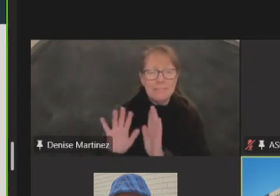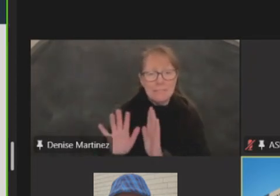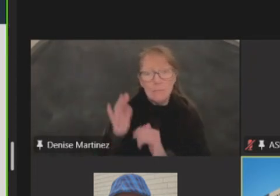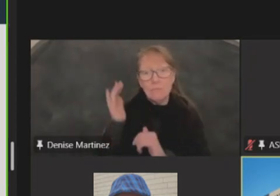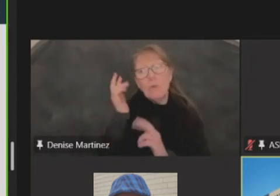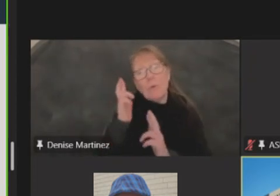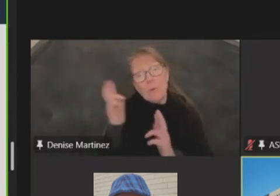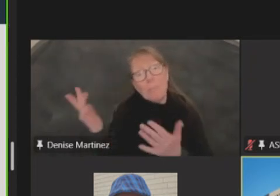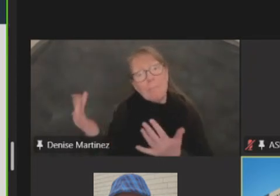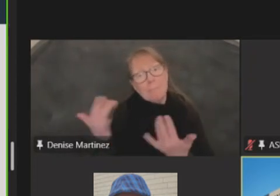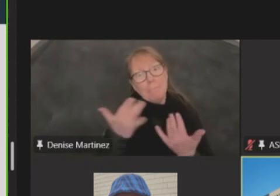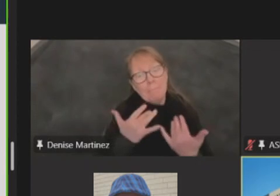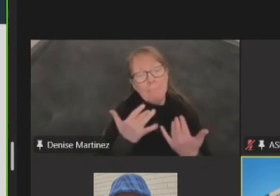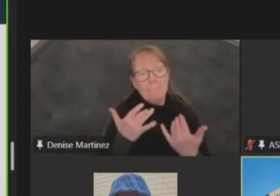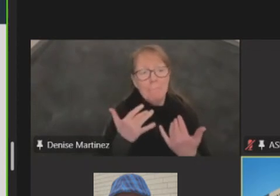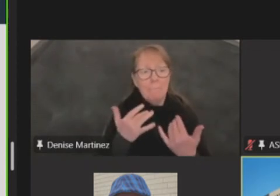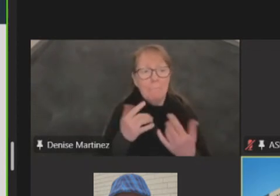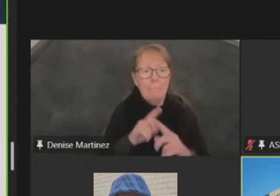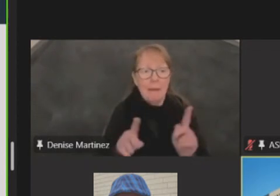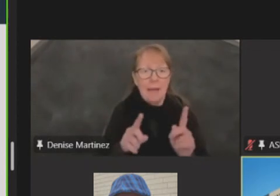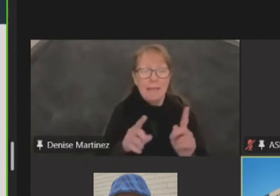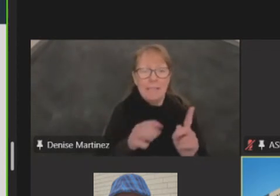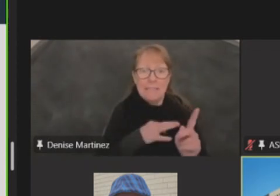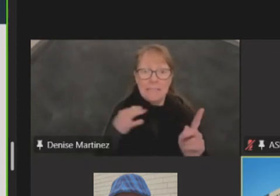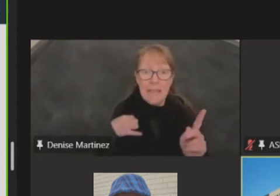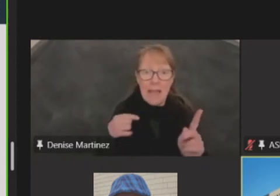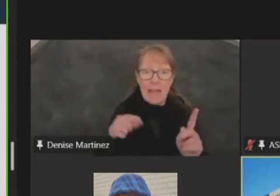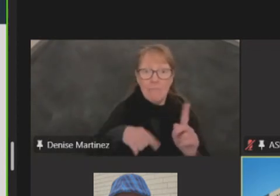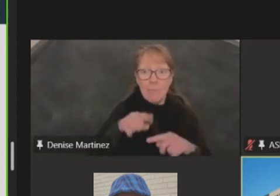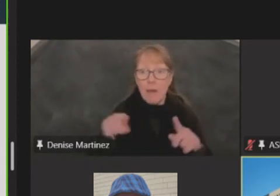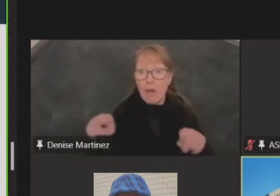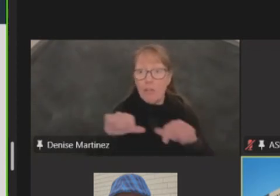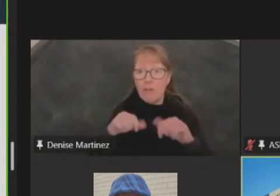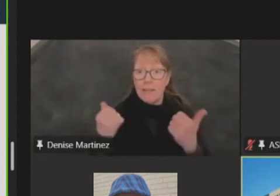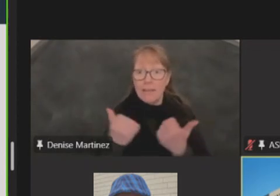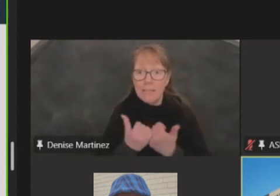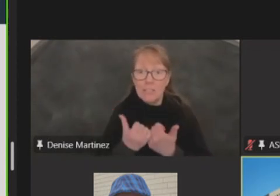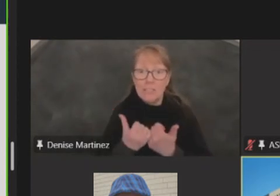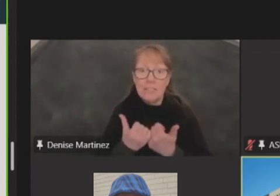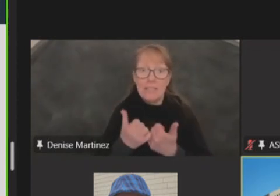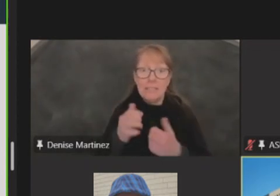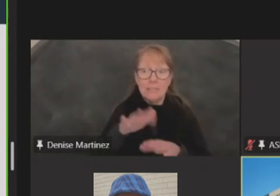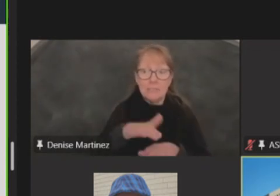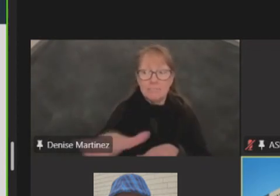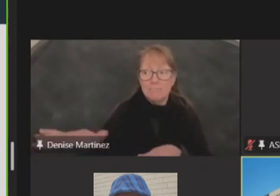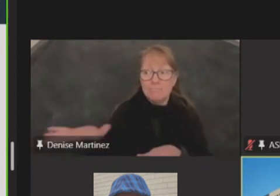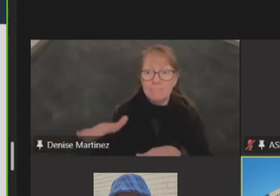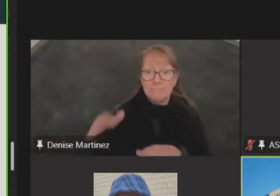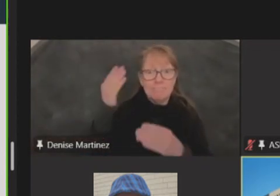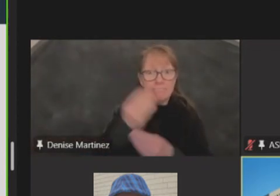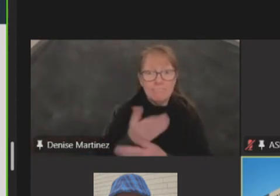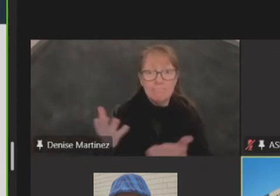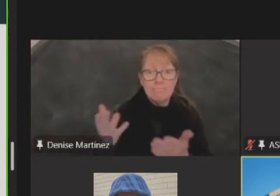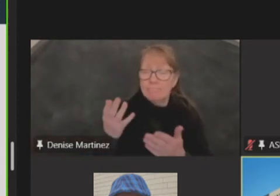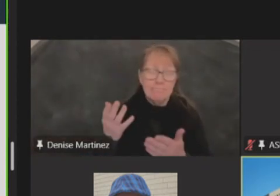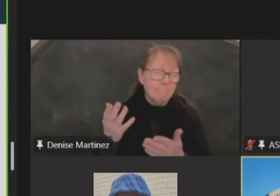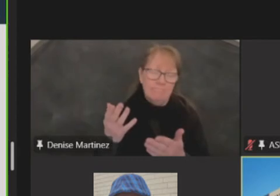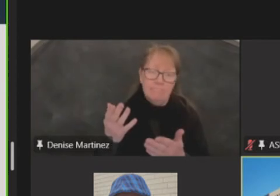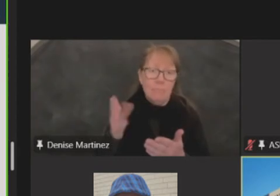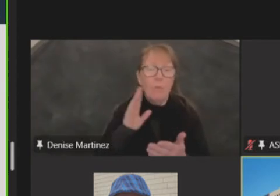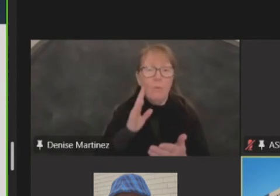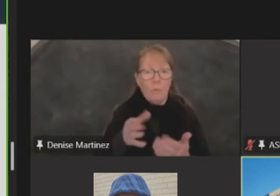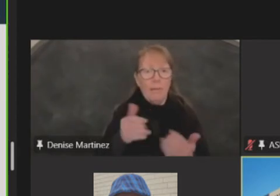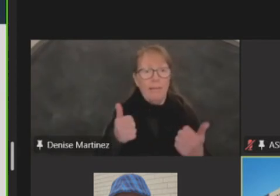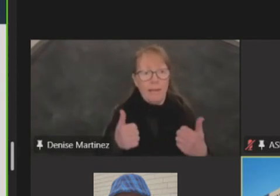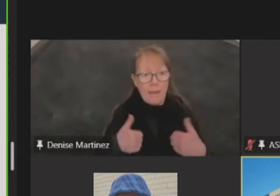attend, but we're not going to have staff from other agencies attend on the plaza to give out information. We'll have information that we